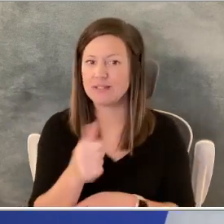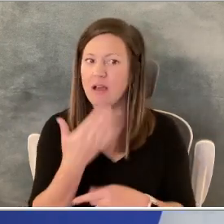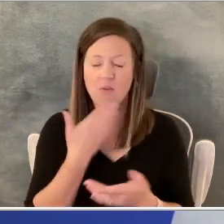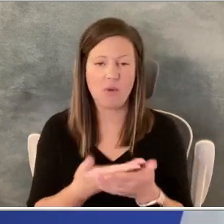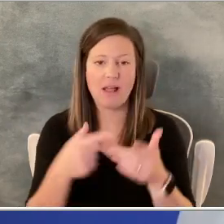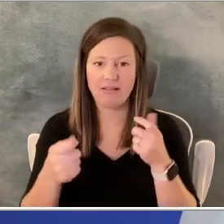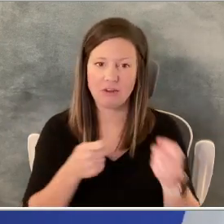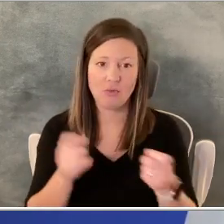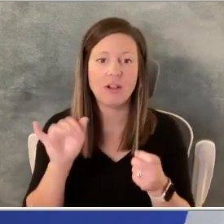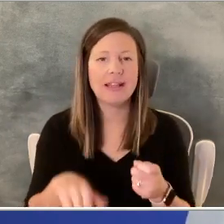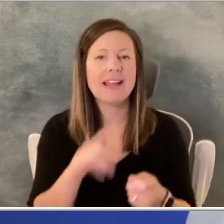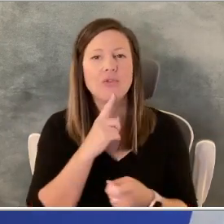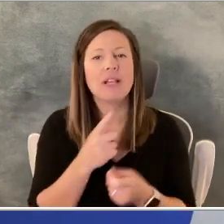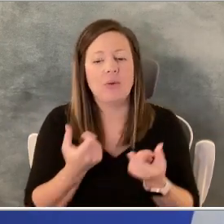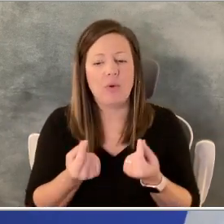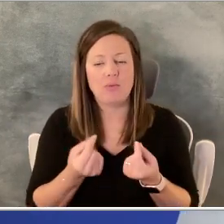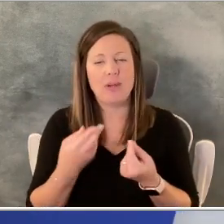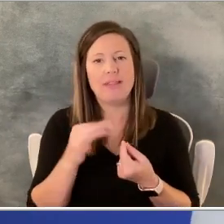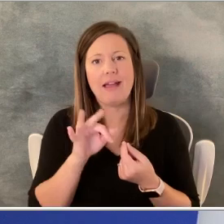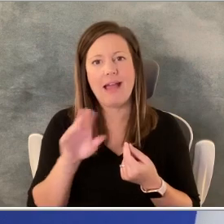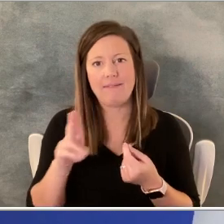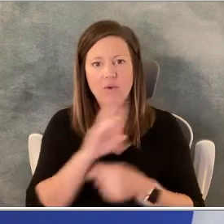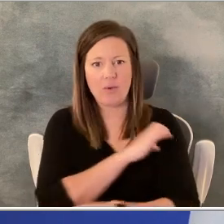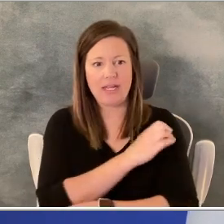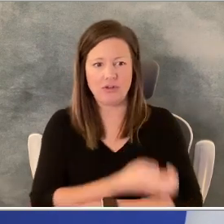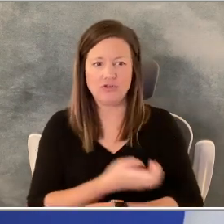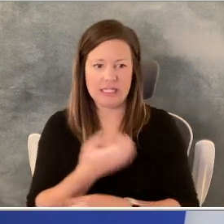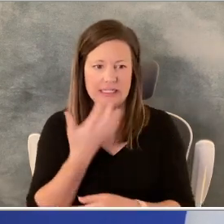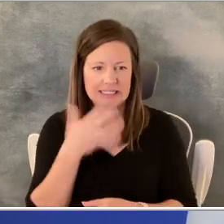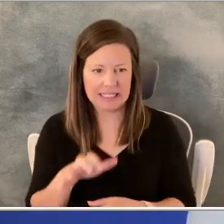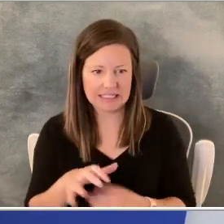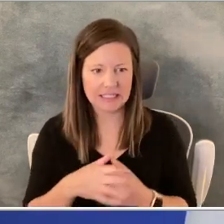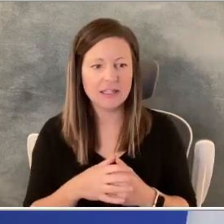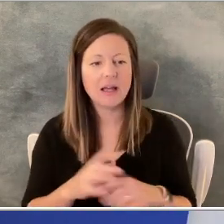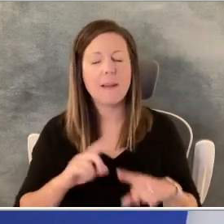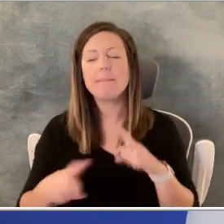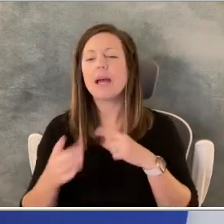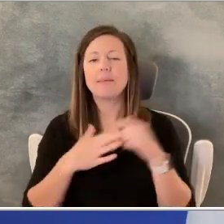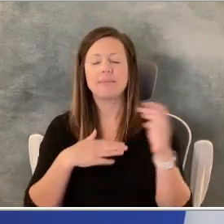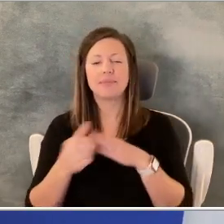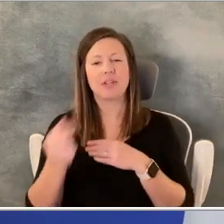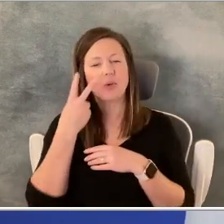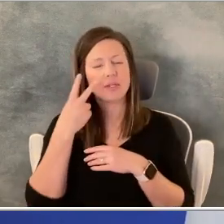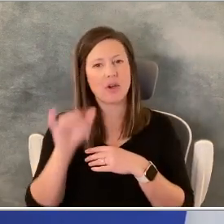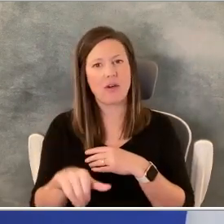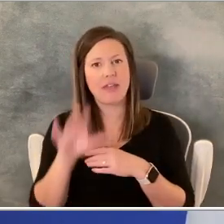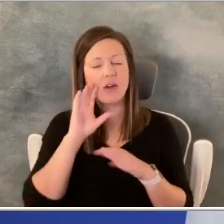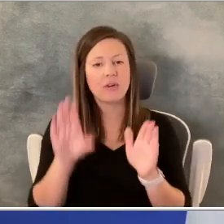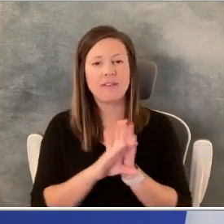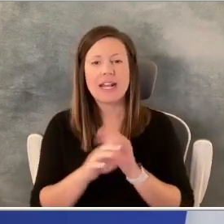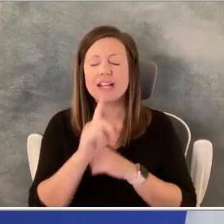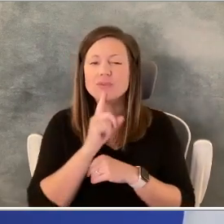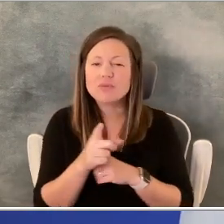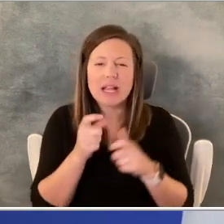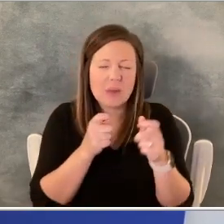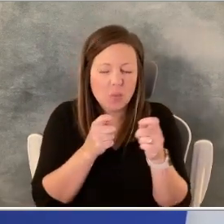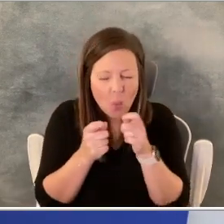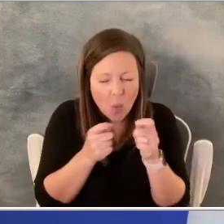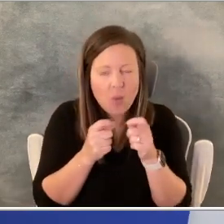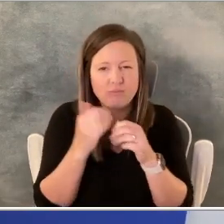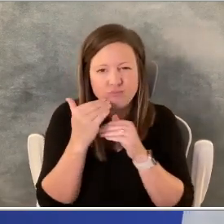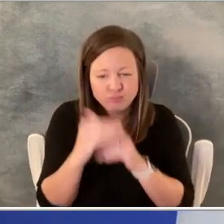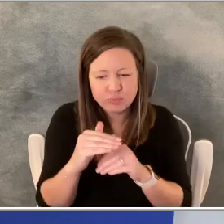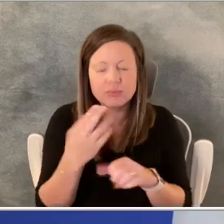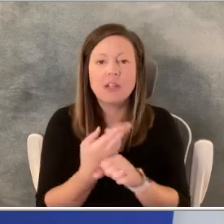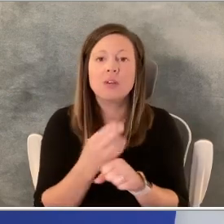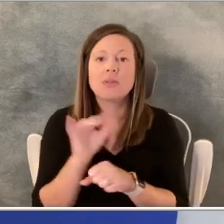what we're doing. The HIFU energy is heat. But as you saw in that graphic, it is very tightly controlled, and using image guidance,